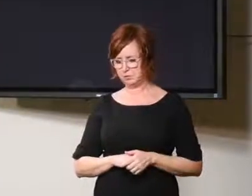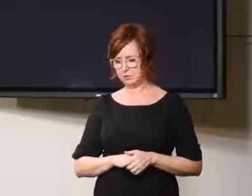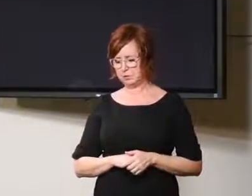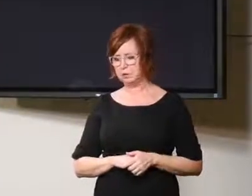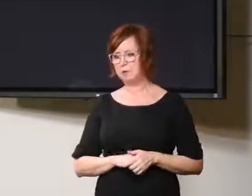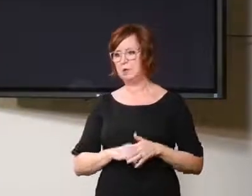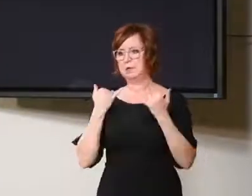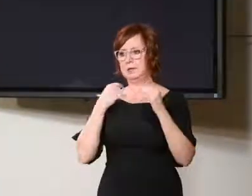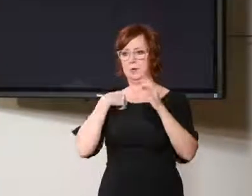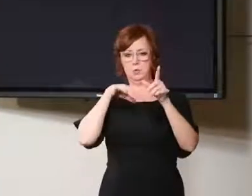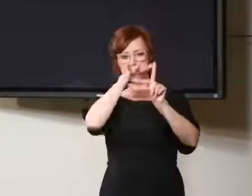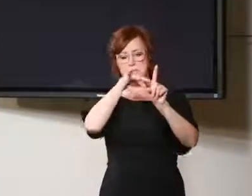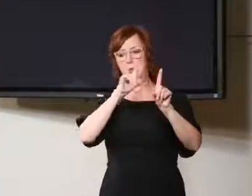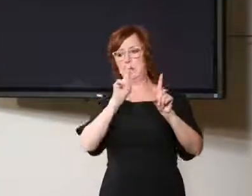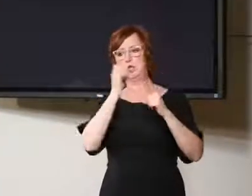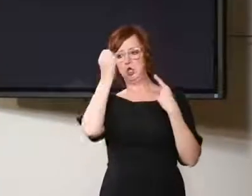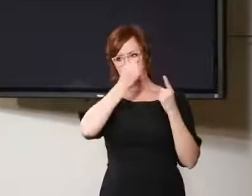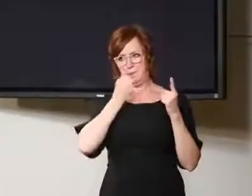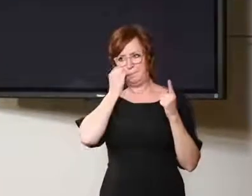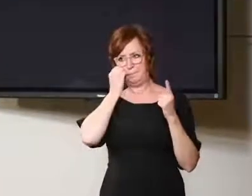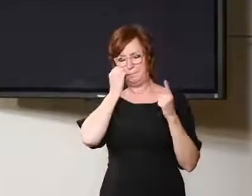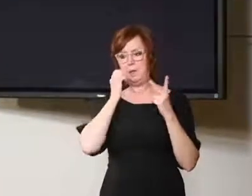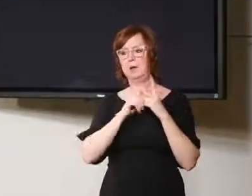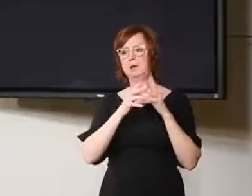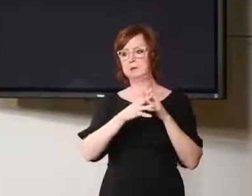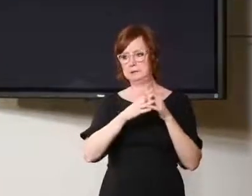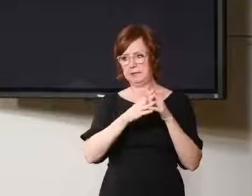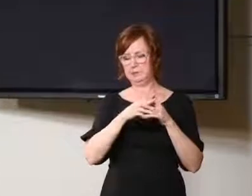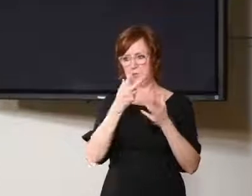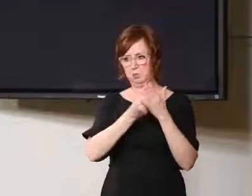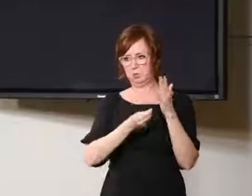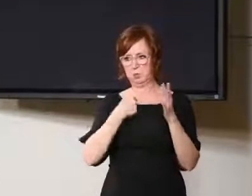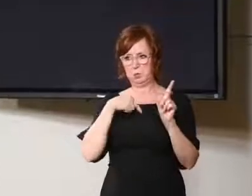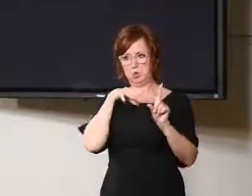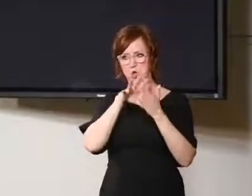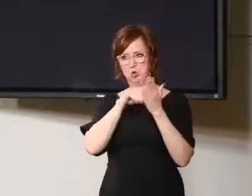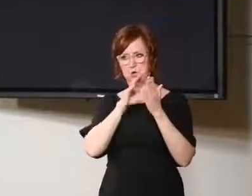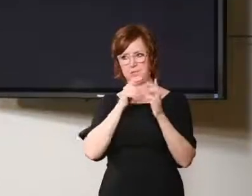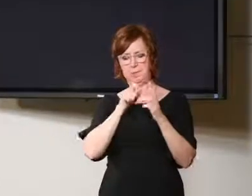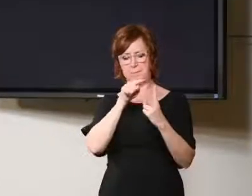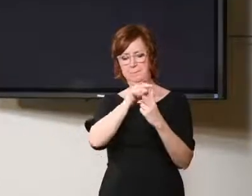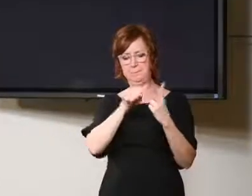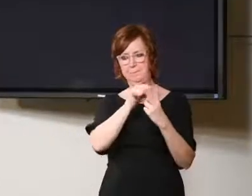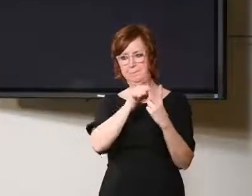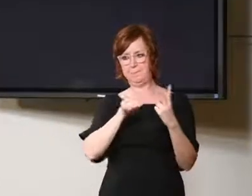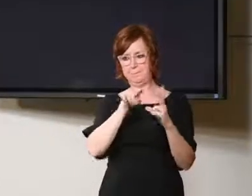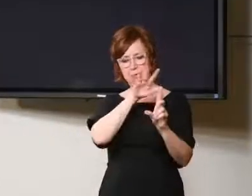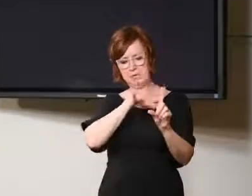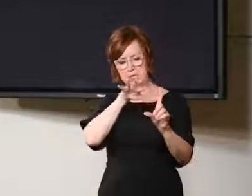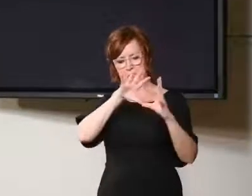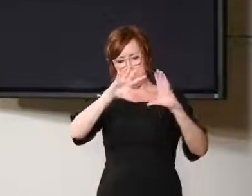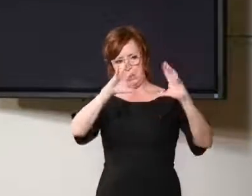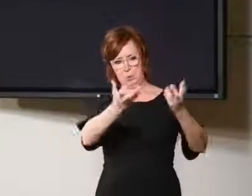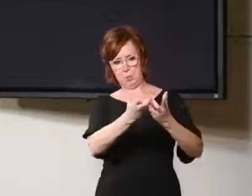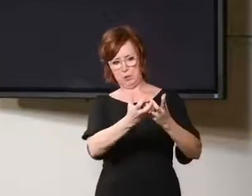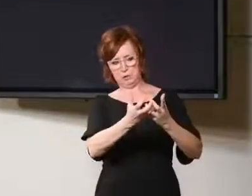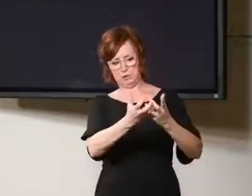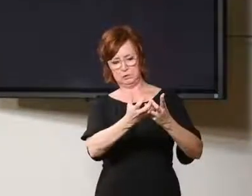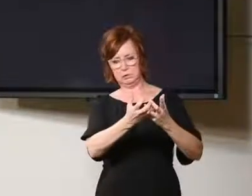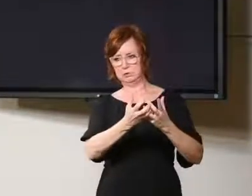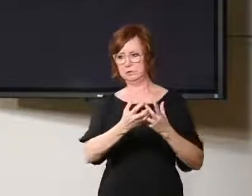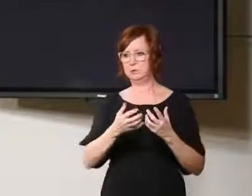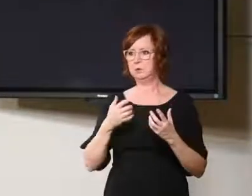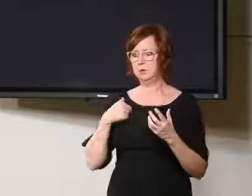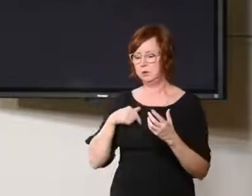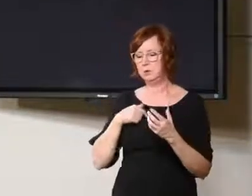Europe and the U.S. And so we want to do everything we can to keep the curve as flat as we can on the way